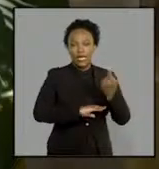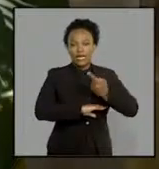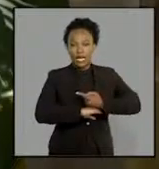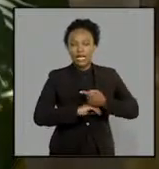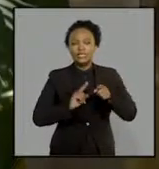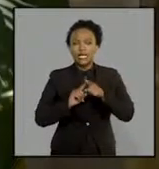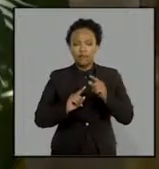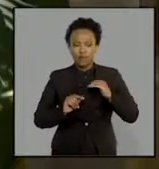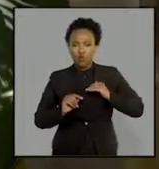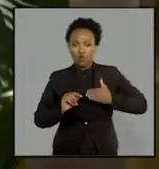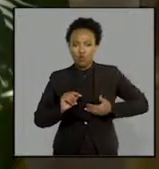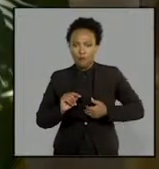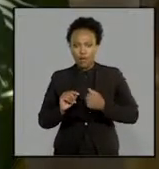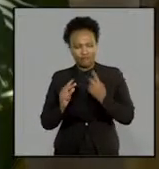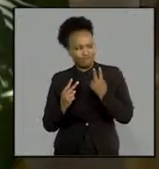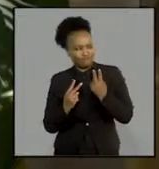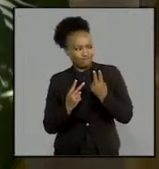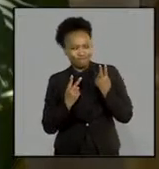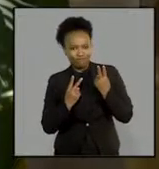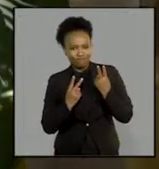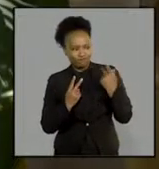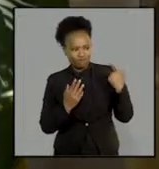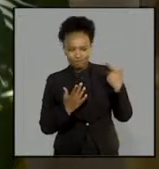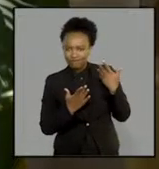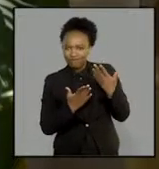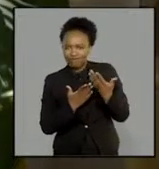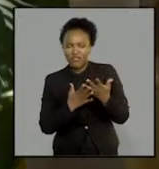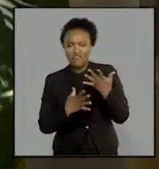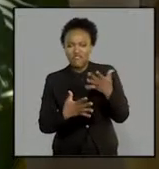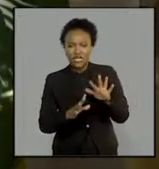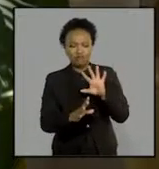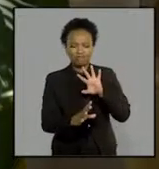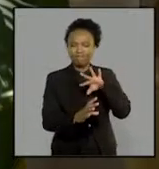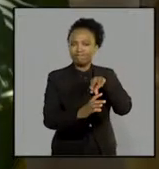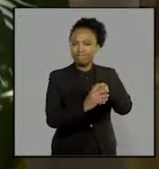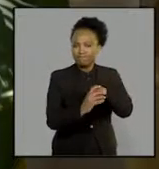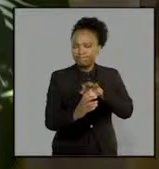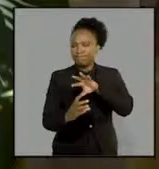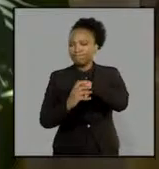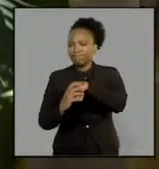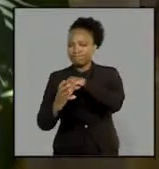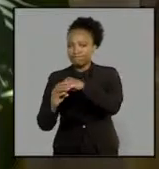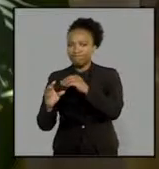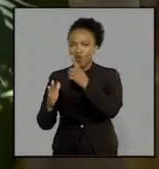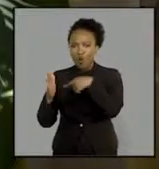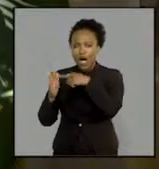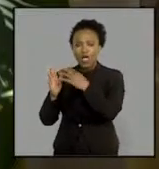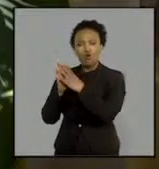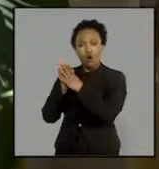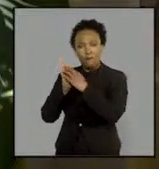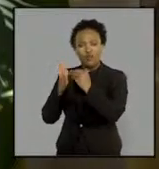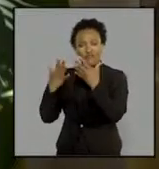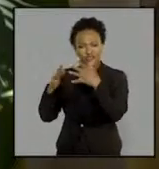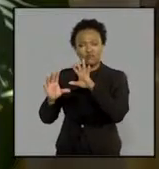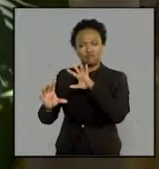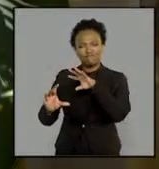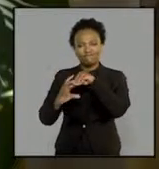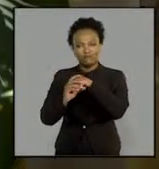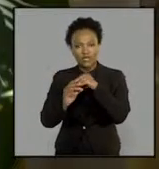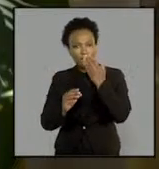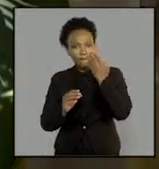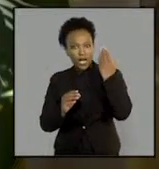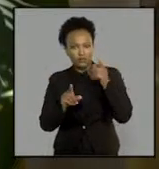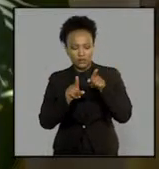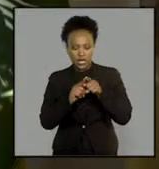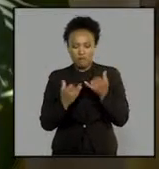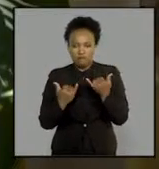Day, reflecting on women who have served as role models in all the facets of life in South Africa